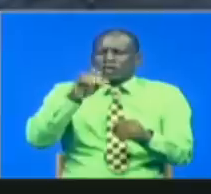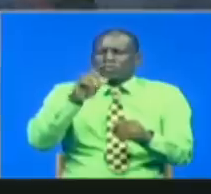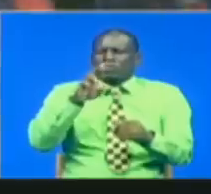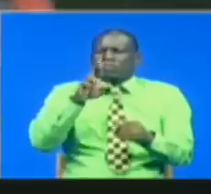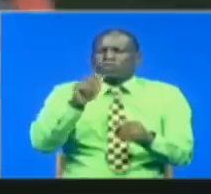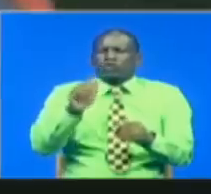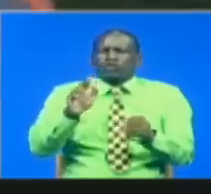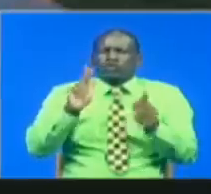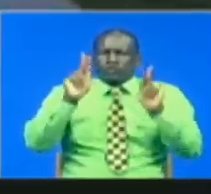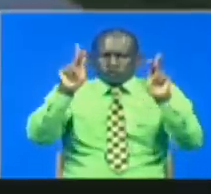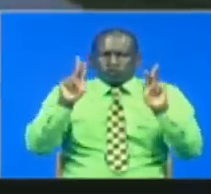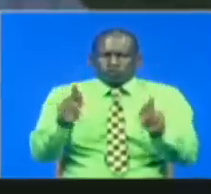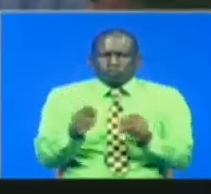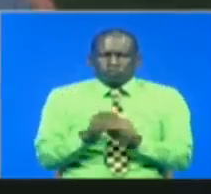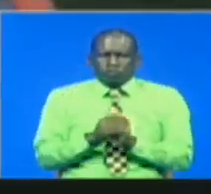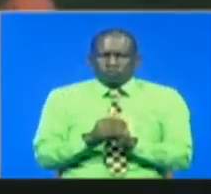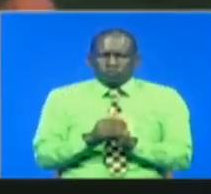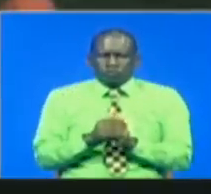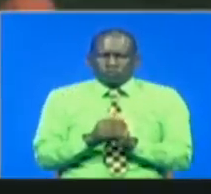to